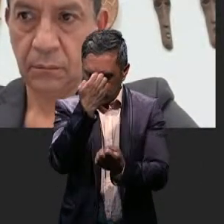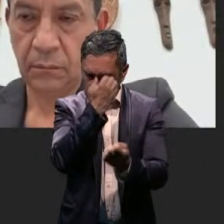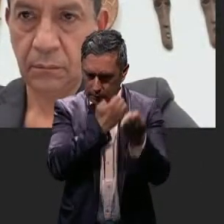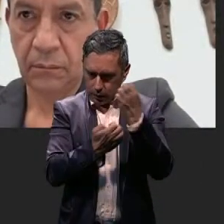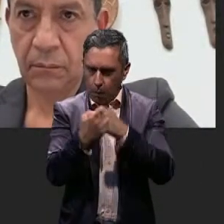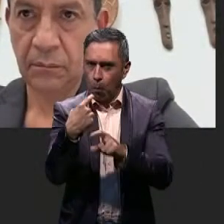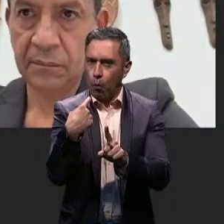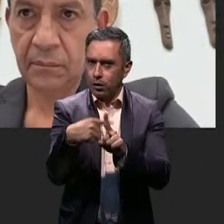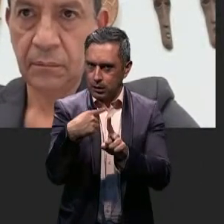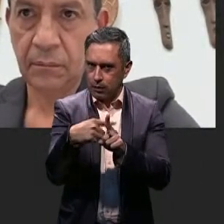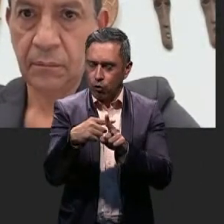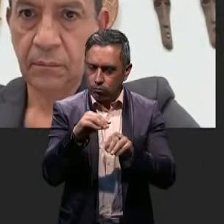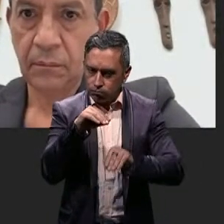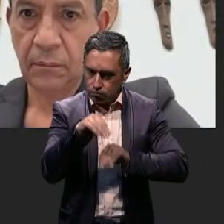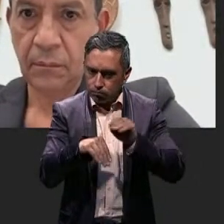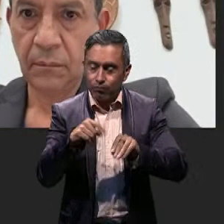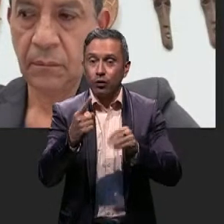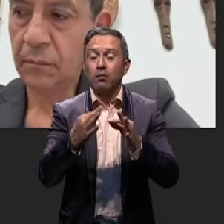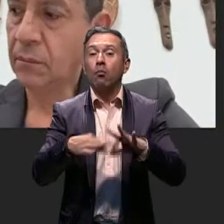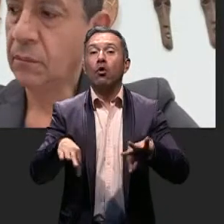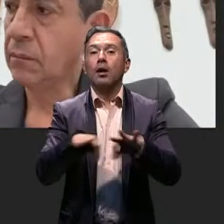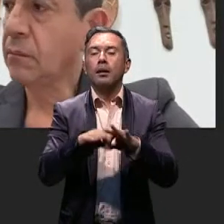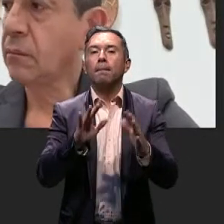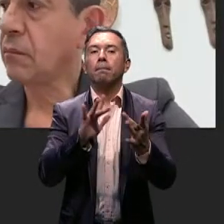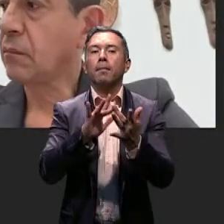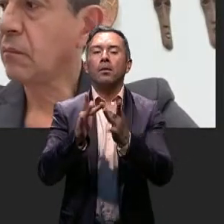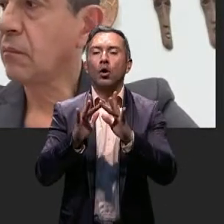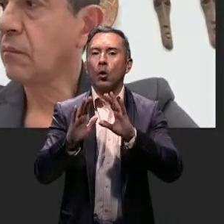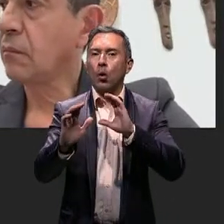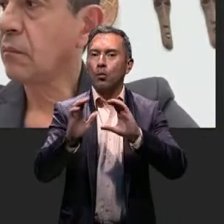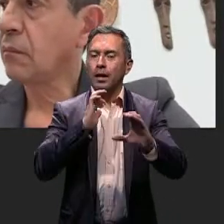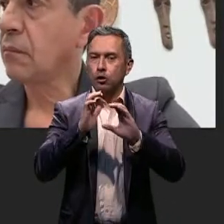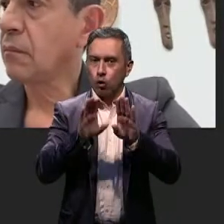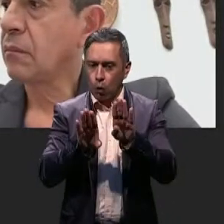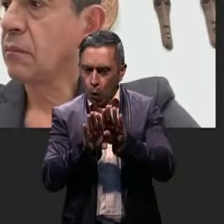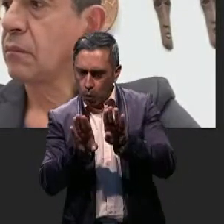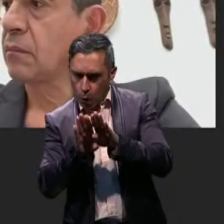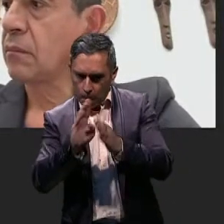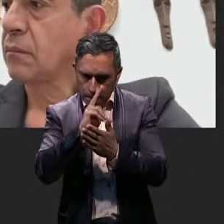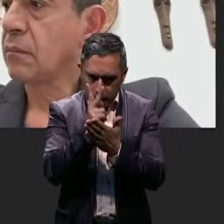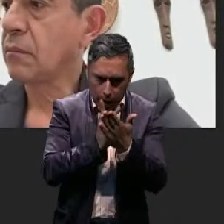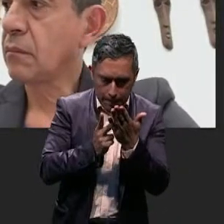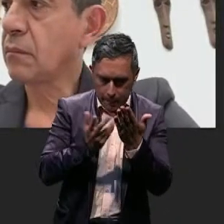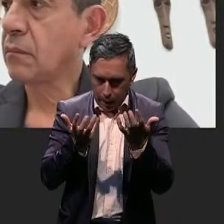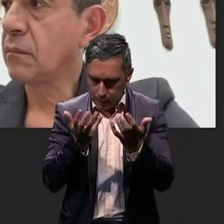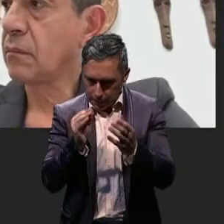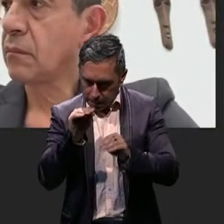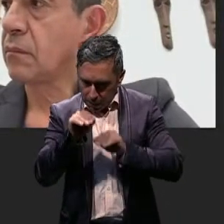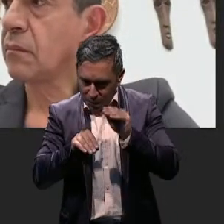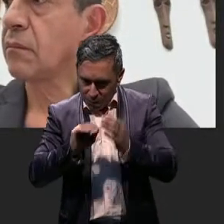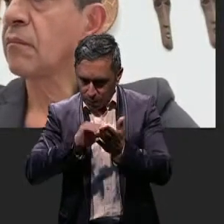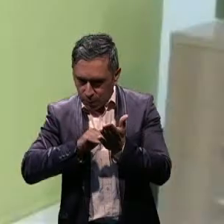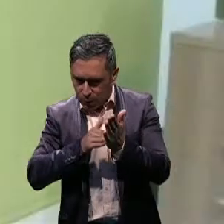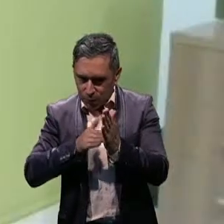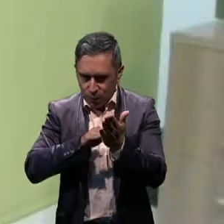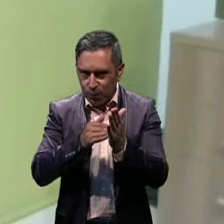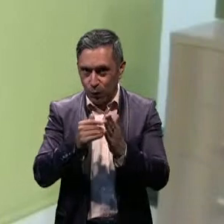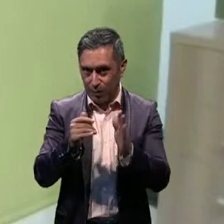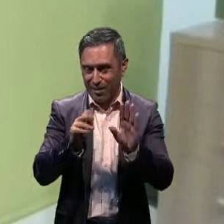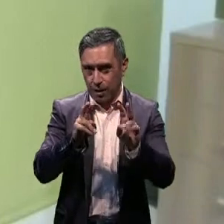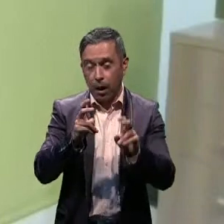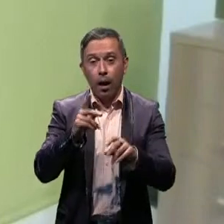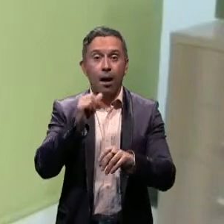telling us that we have to work on constructive analysis. He mentioned the strategic